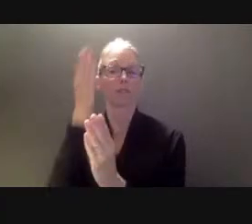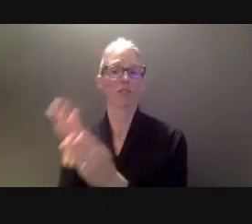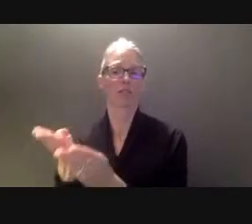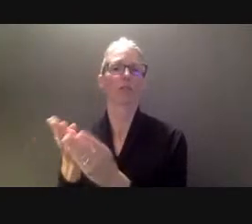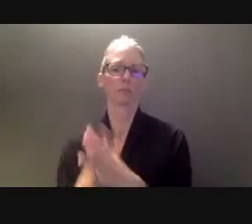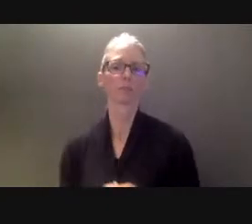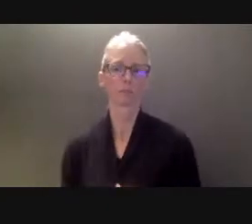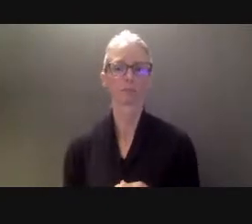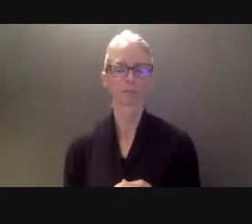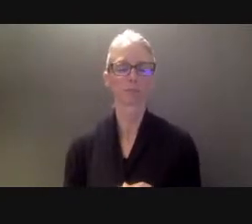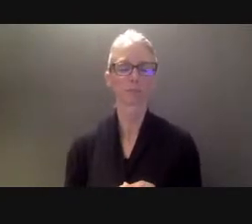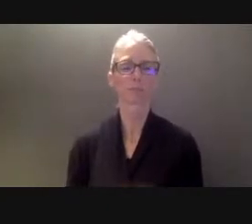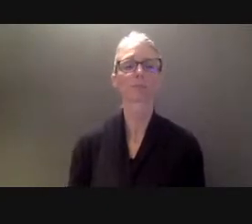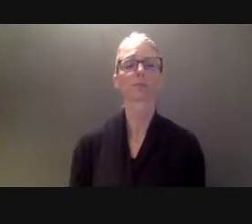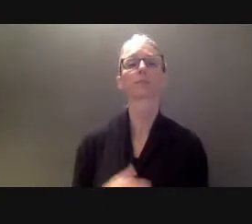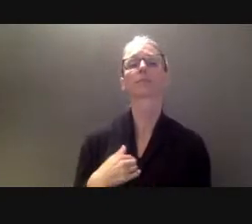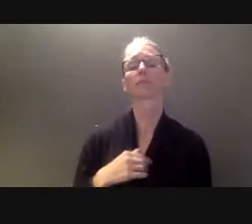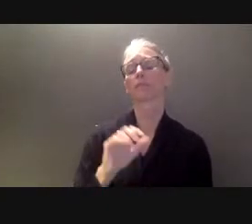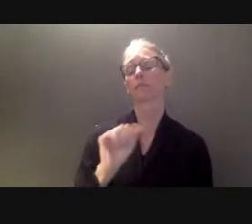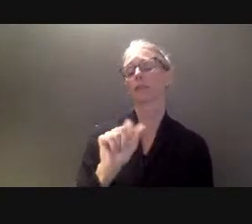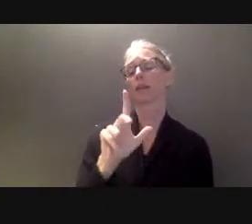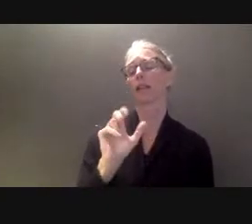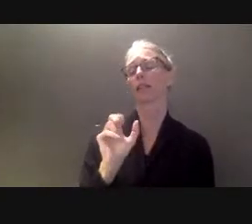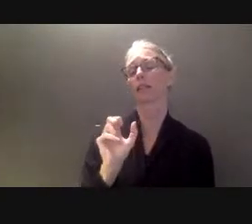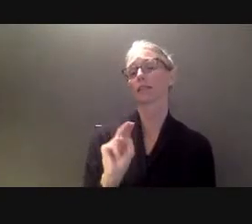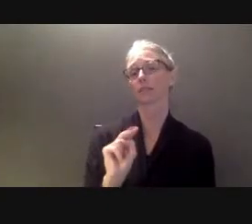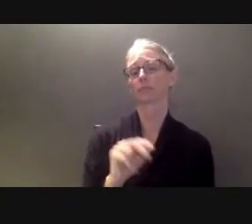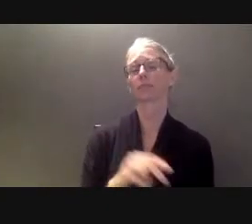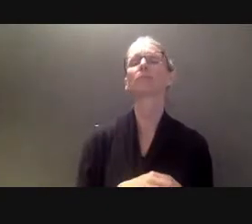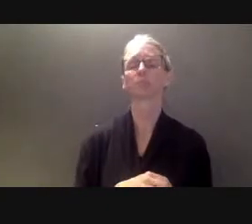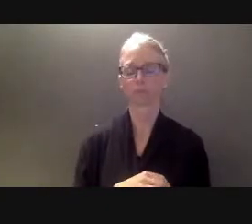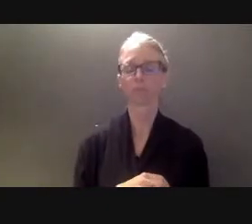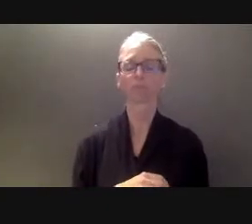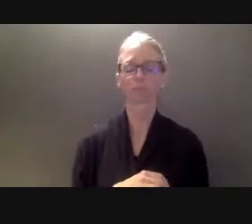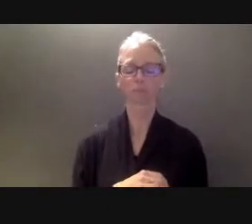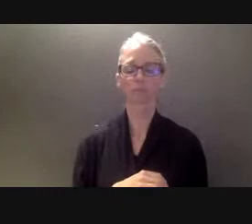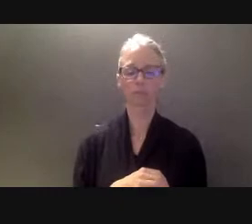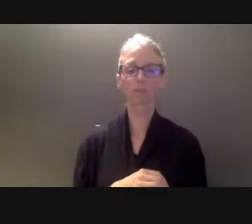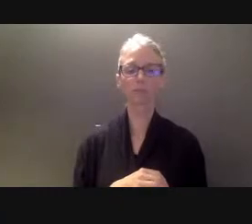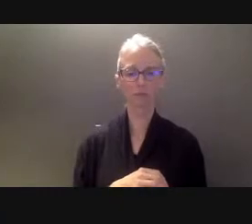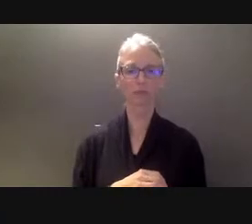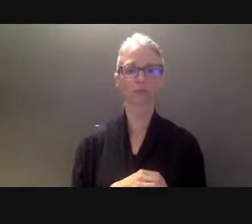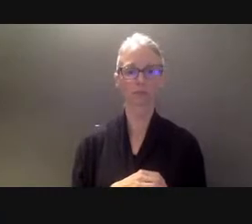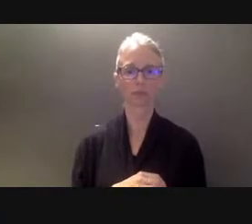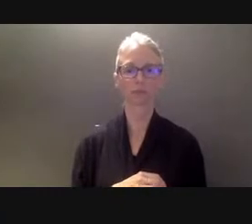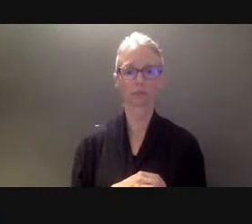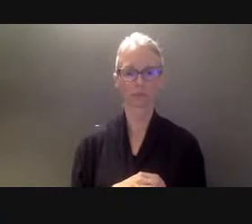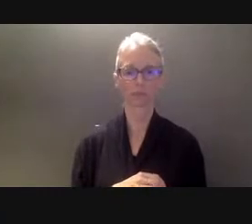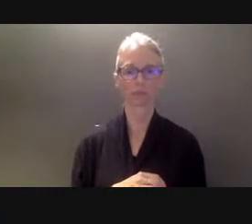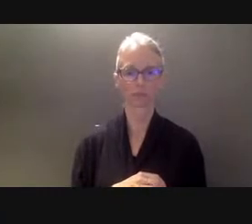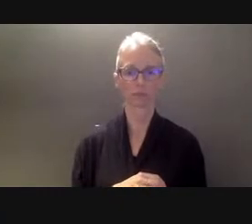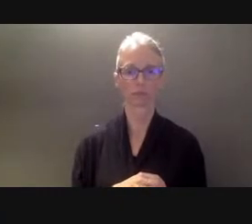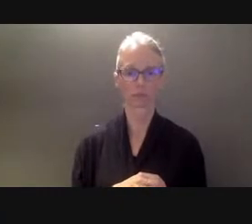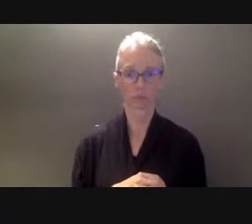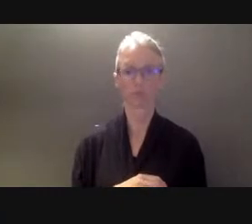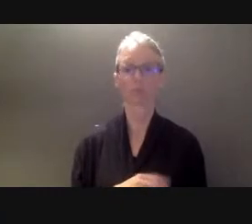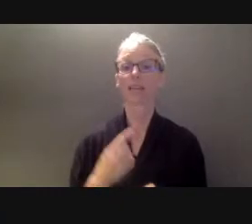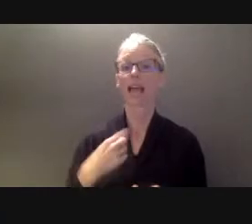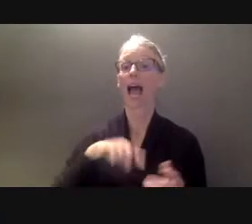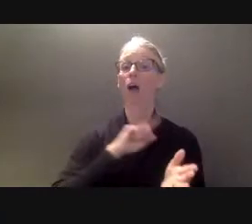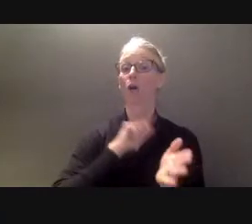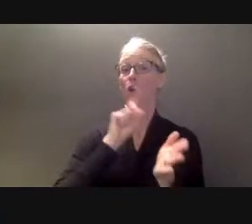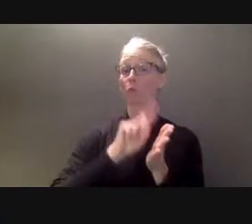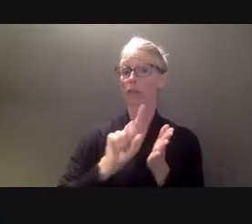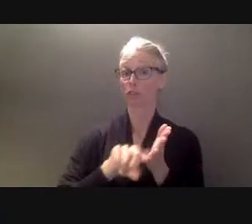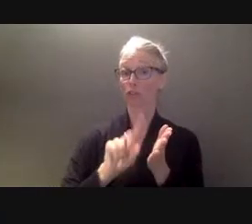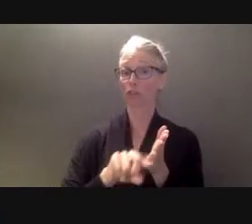Yeah, absolutely. A lot of this research is going to be, the results of it will be submitted back to Accessibility Standards Canada